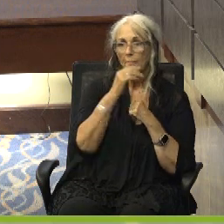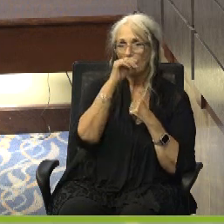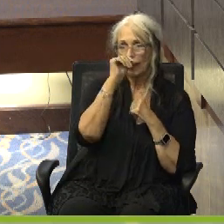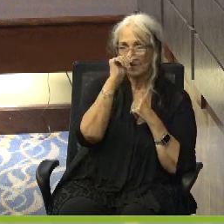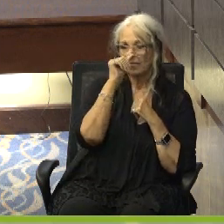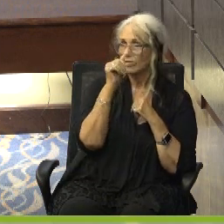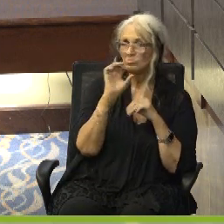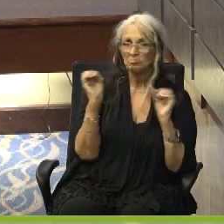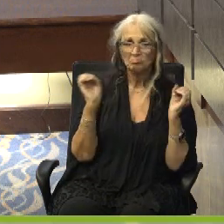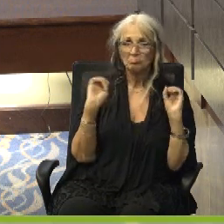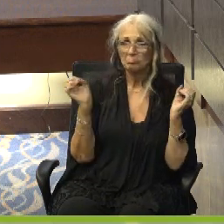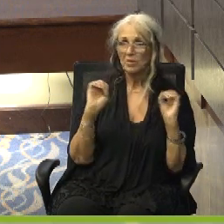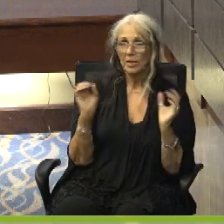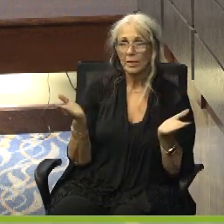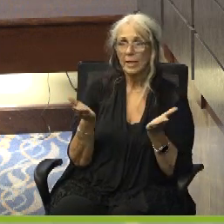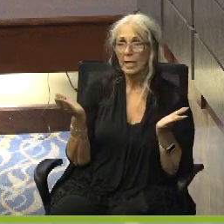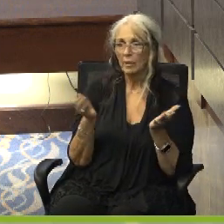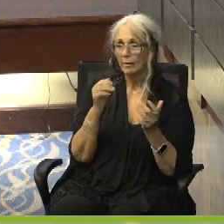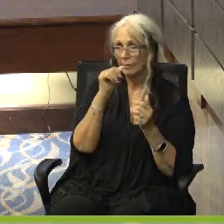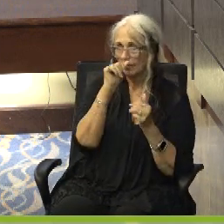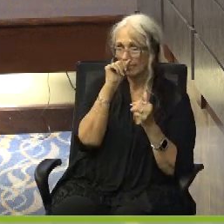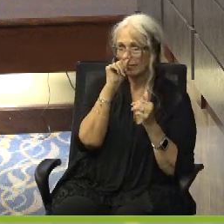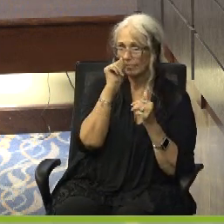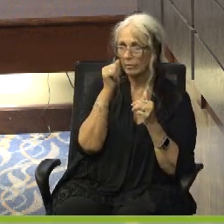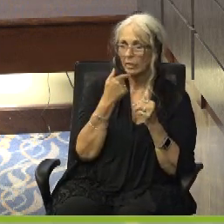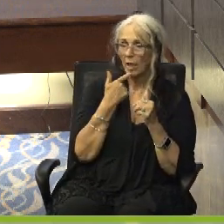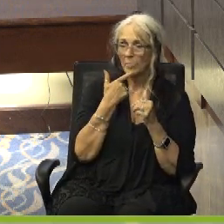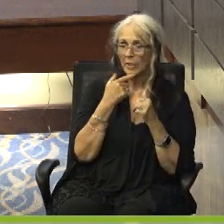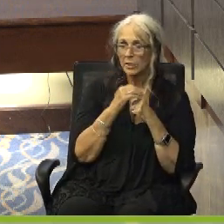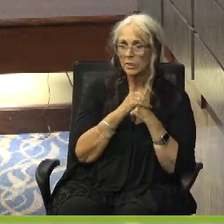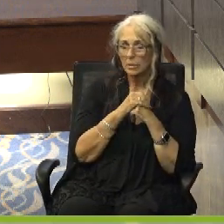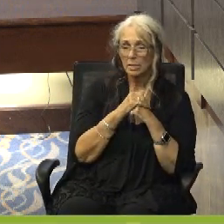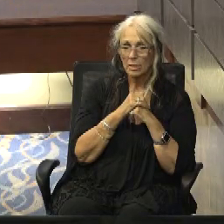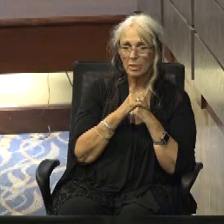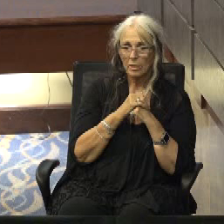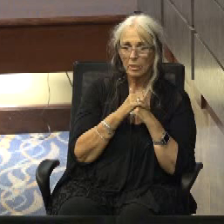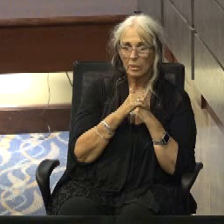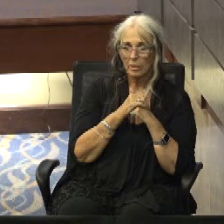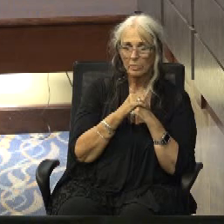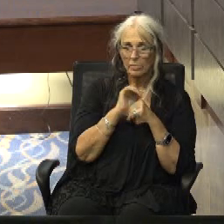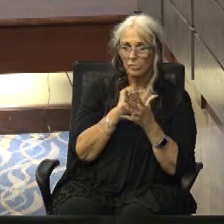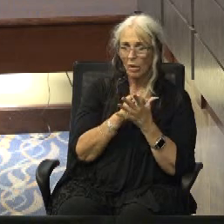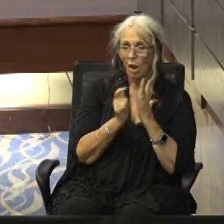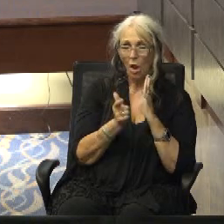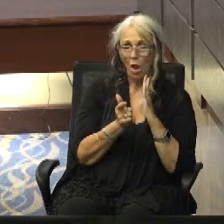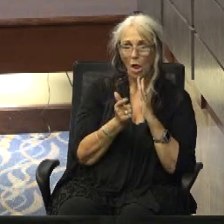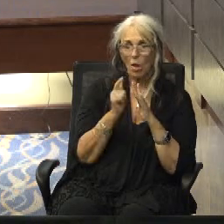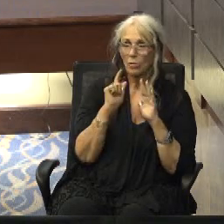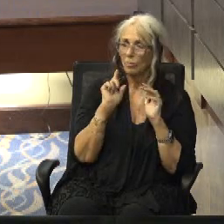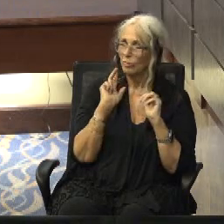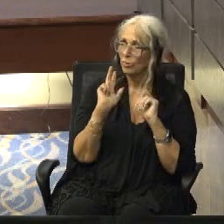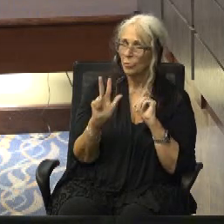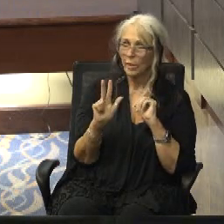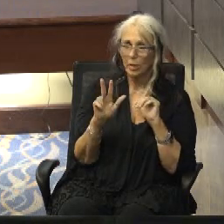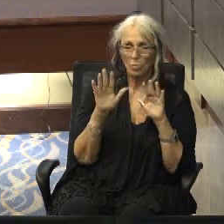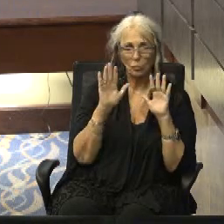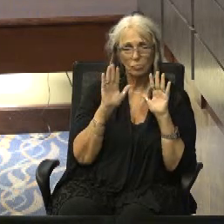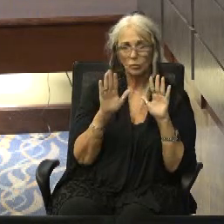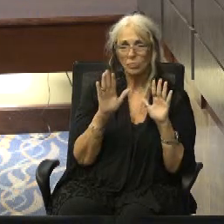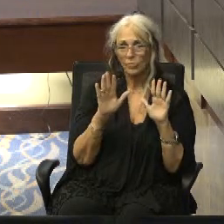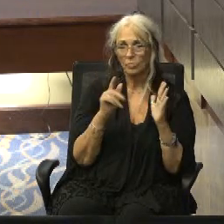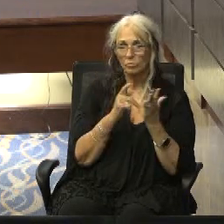questions, Jeremy, great presentation, but just comments here. These are all three fantastic projects, and I just think